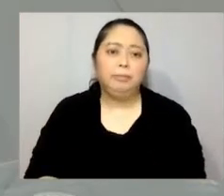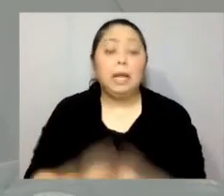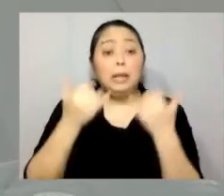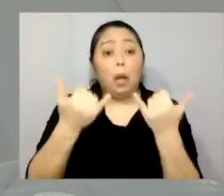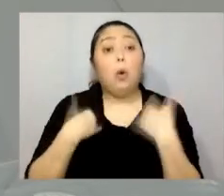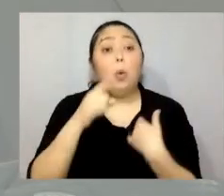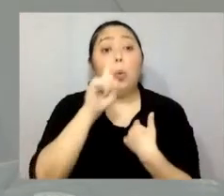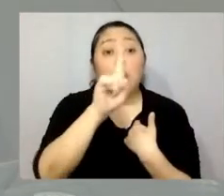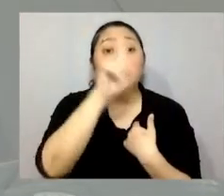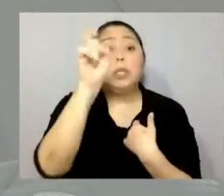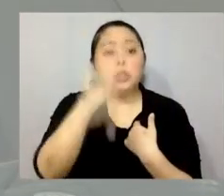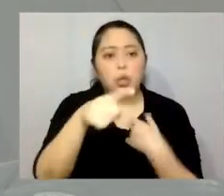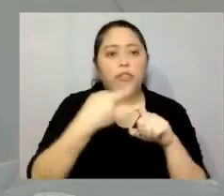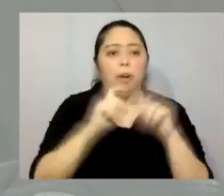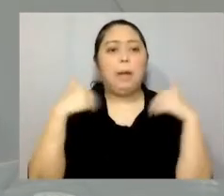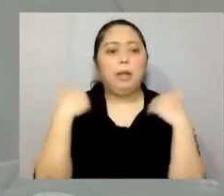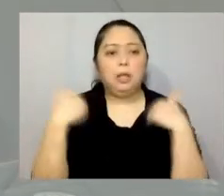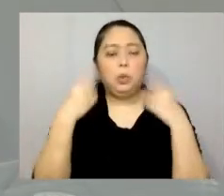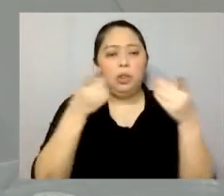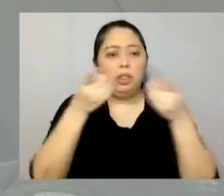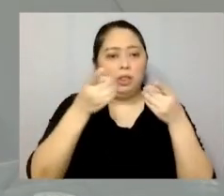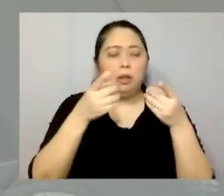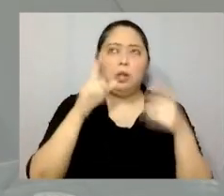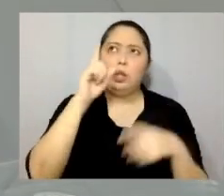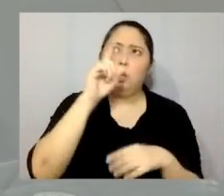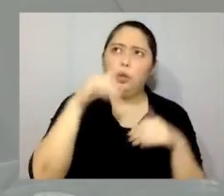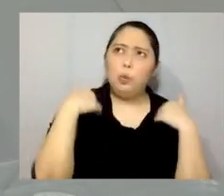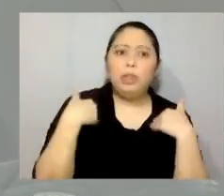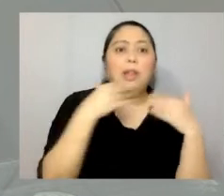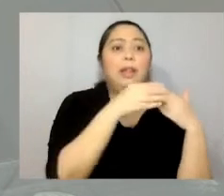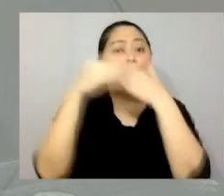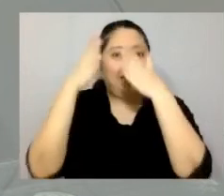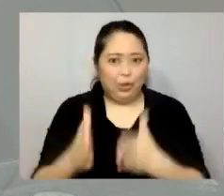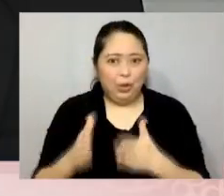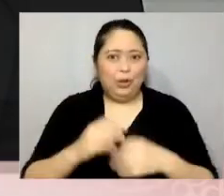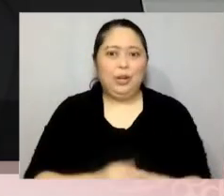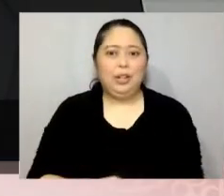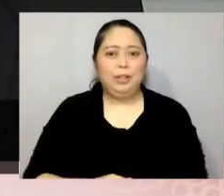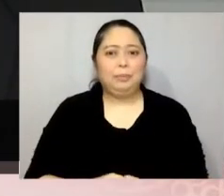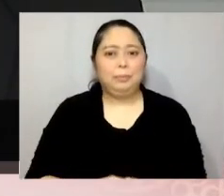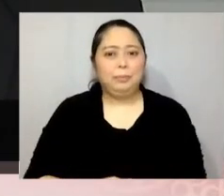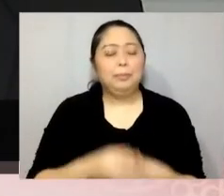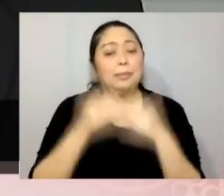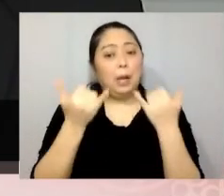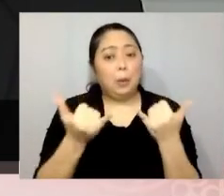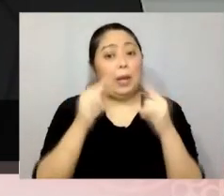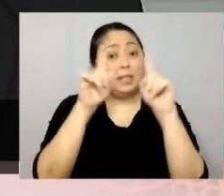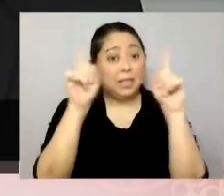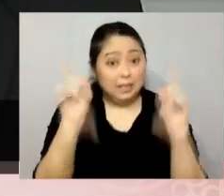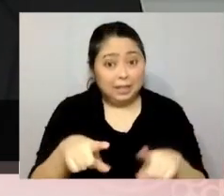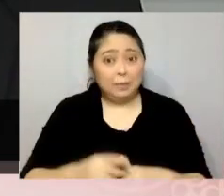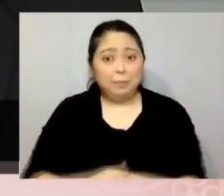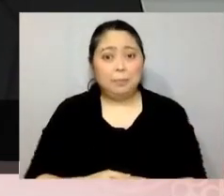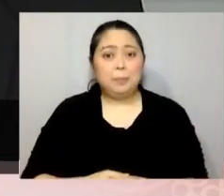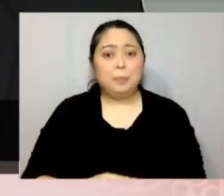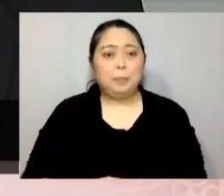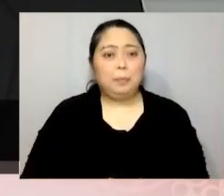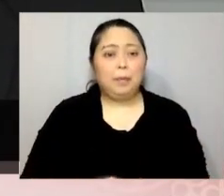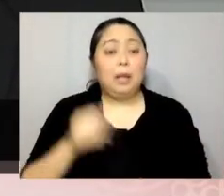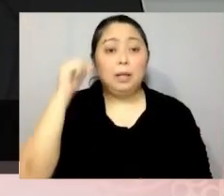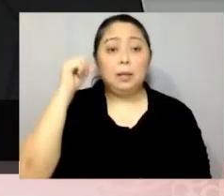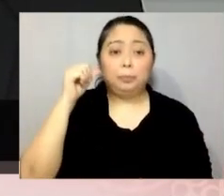one question from youth leader Suwaidi Alba Ibrahim. Kalakip po ba ng extension